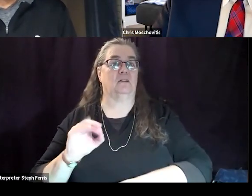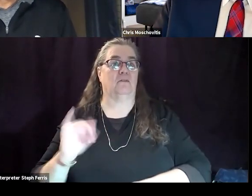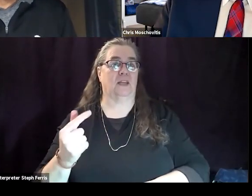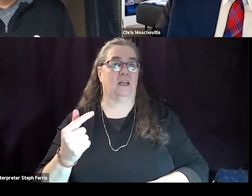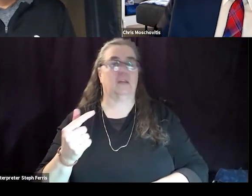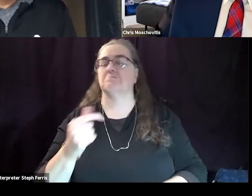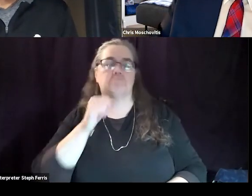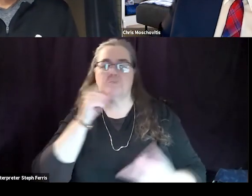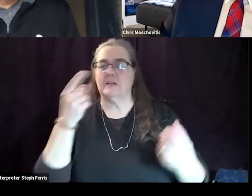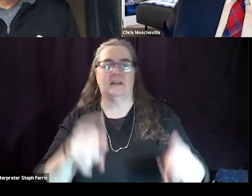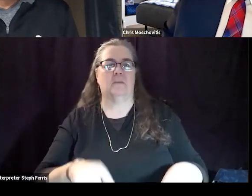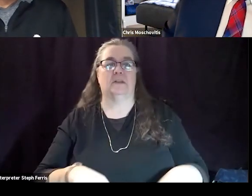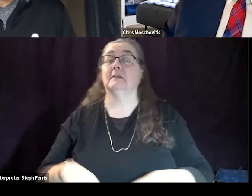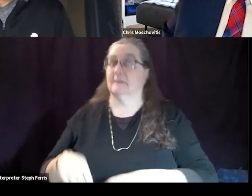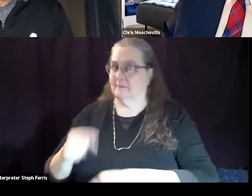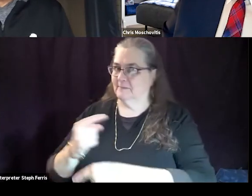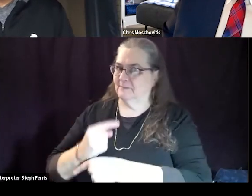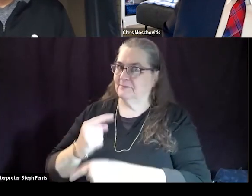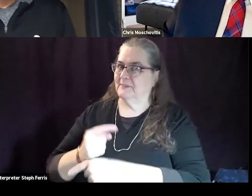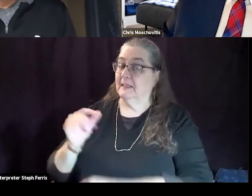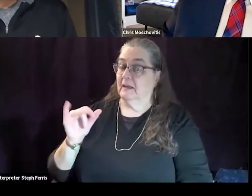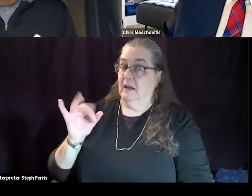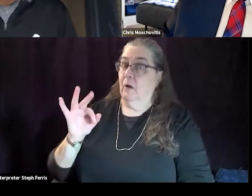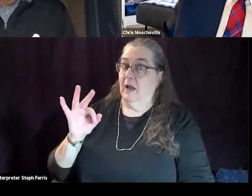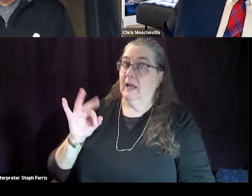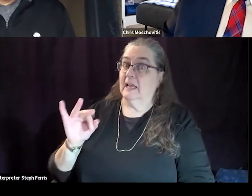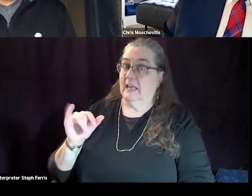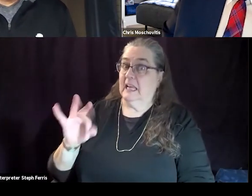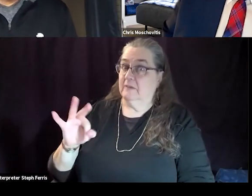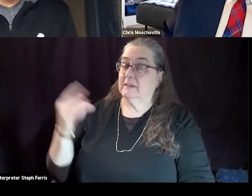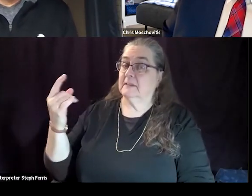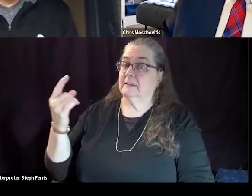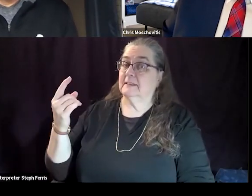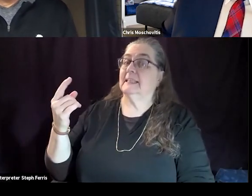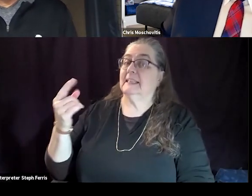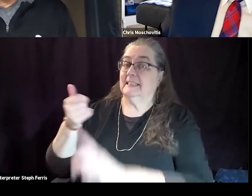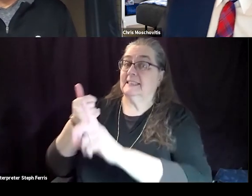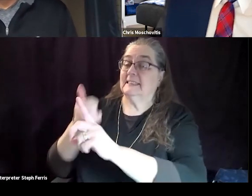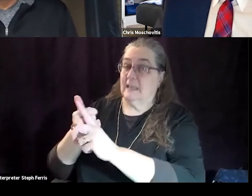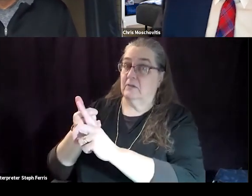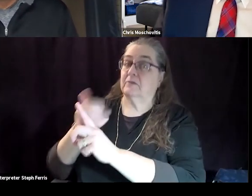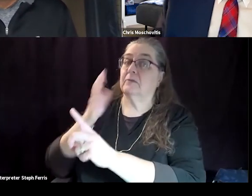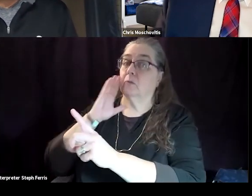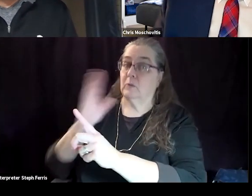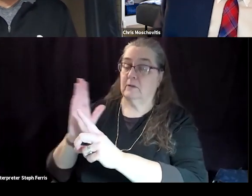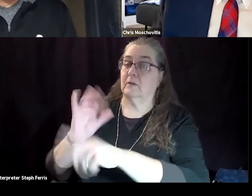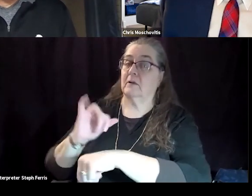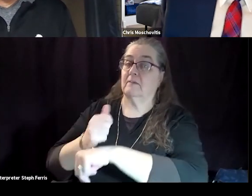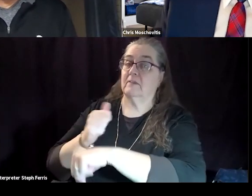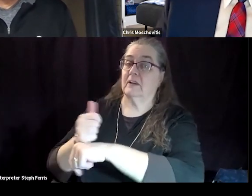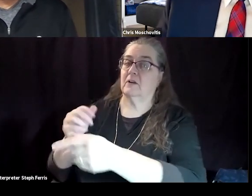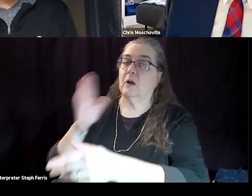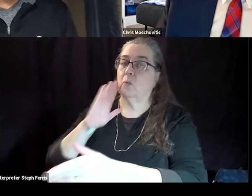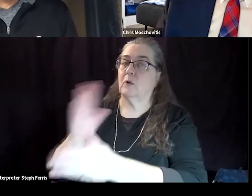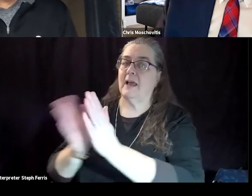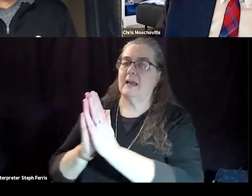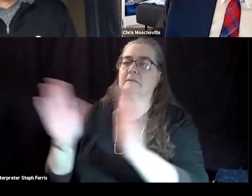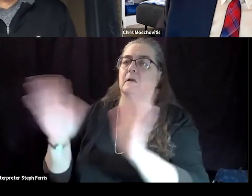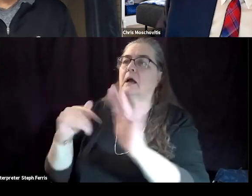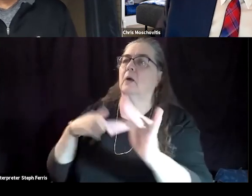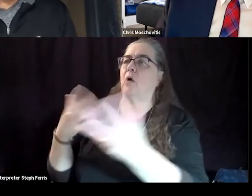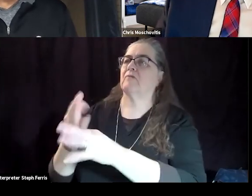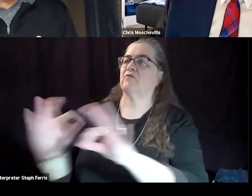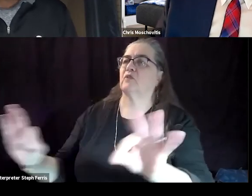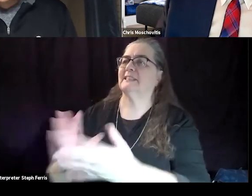ask you the question, when are you going to let me out of the box? So you want to be careful with